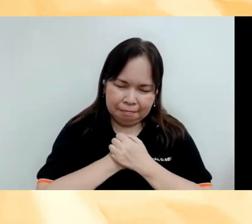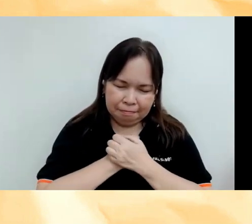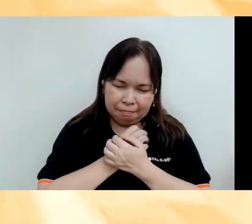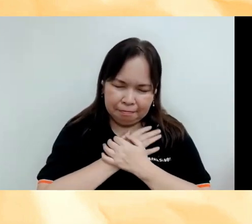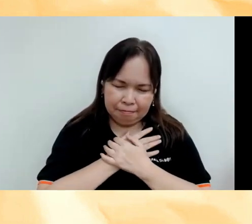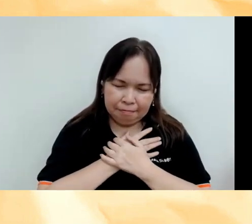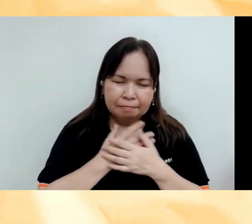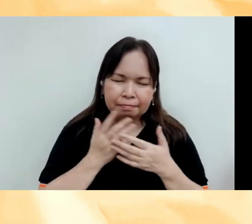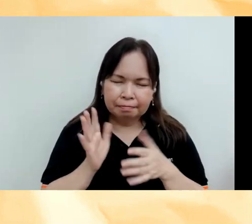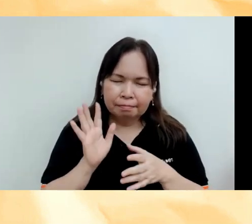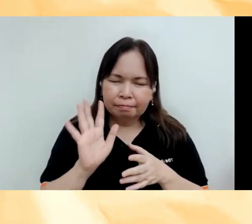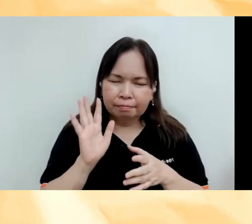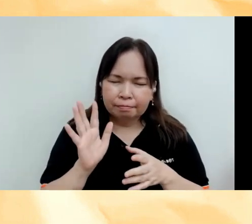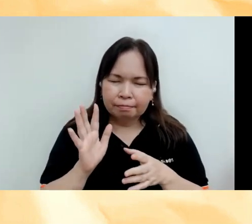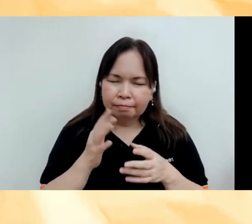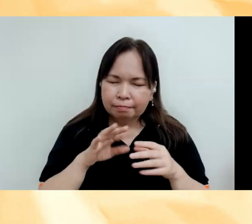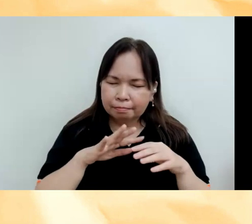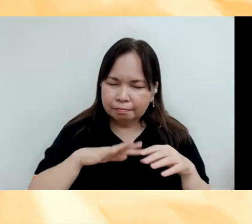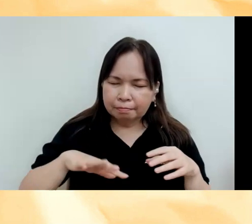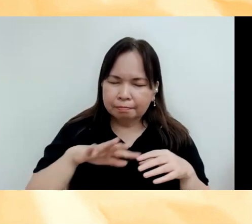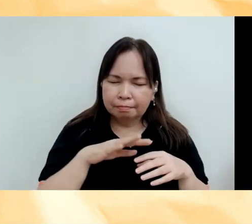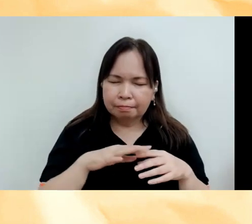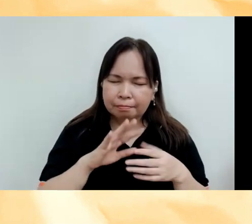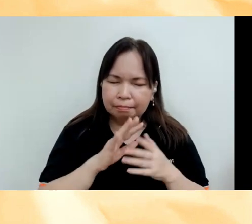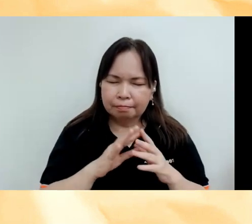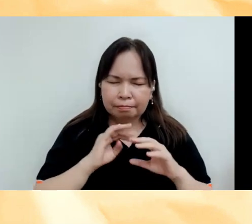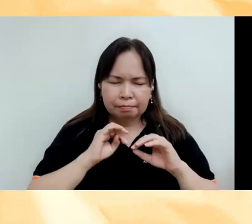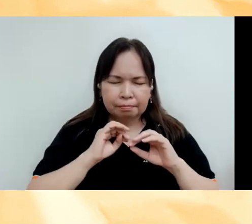Allow your safe space to become vivid.